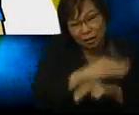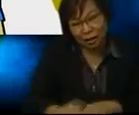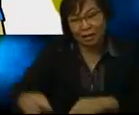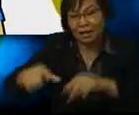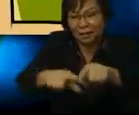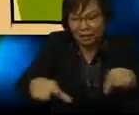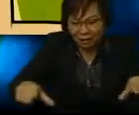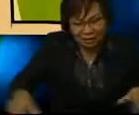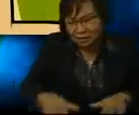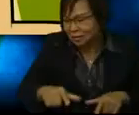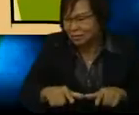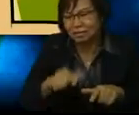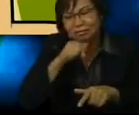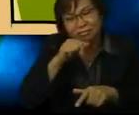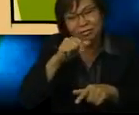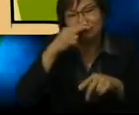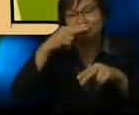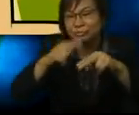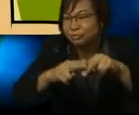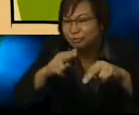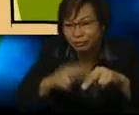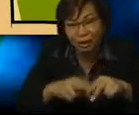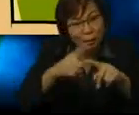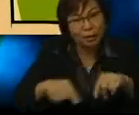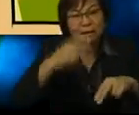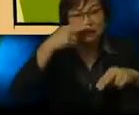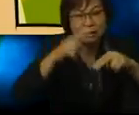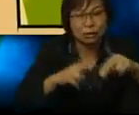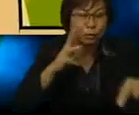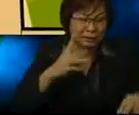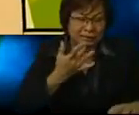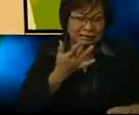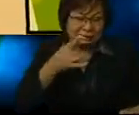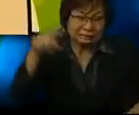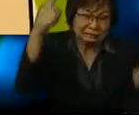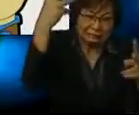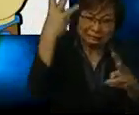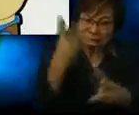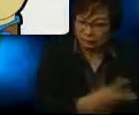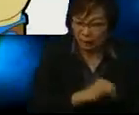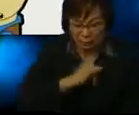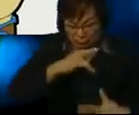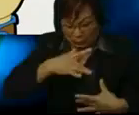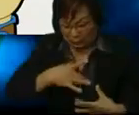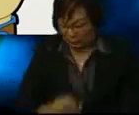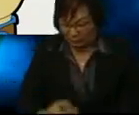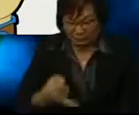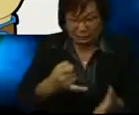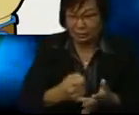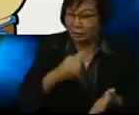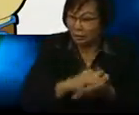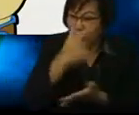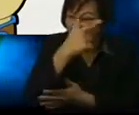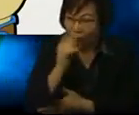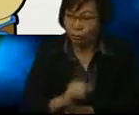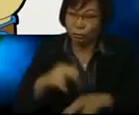not. But salty water tastes terrible. I don't like the sound of it. That's because